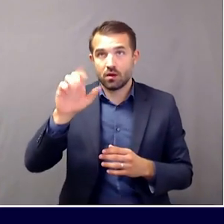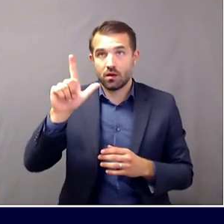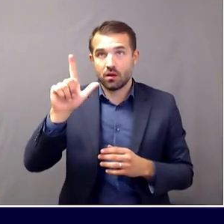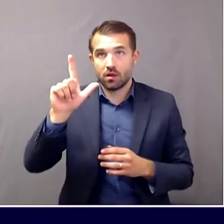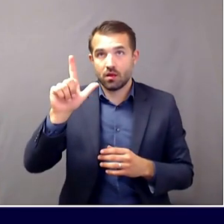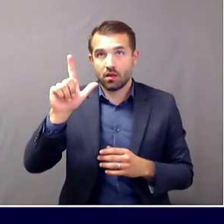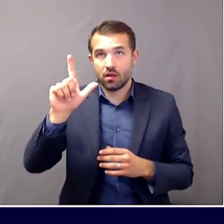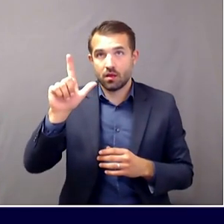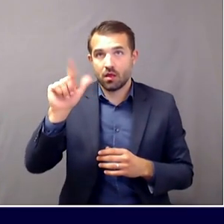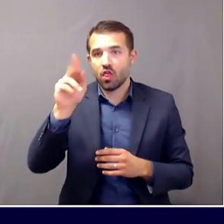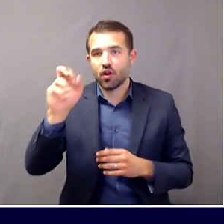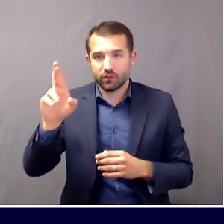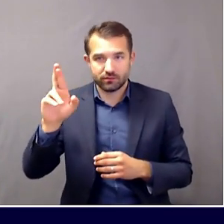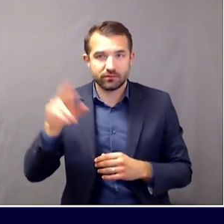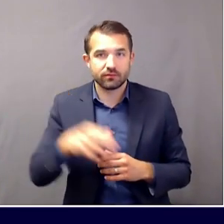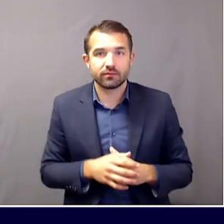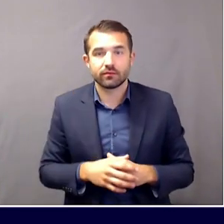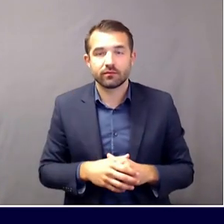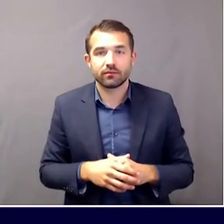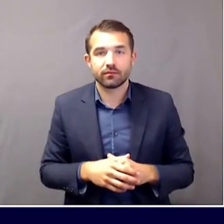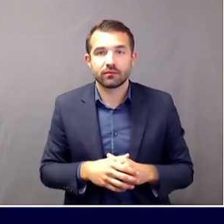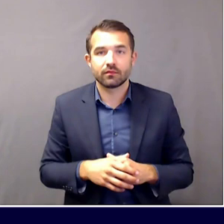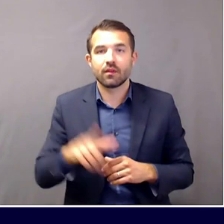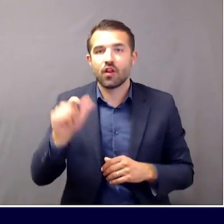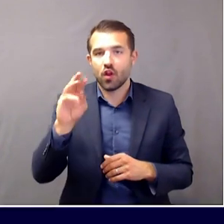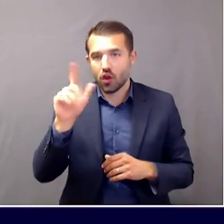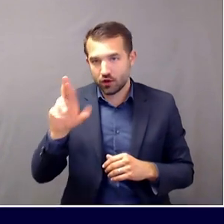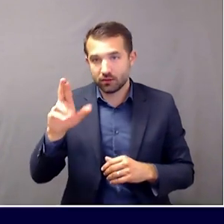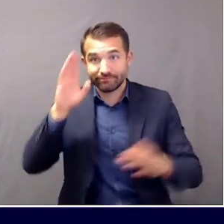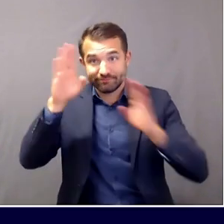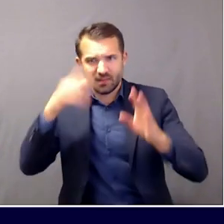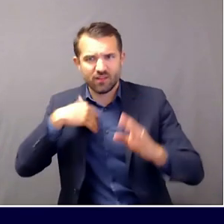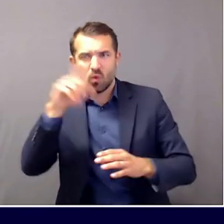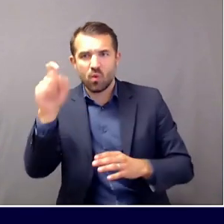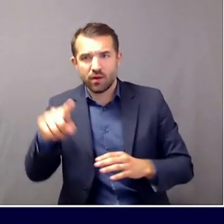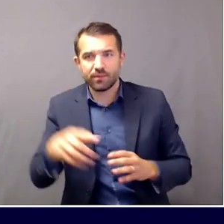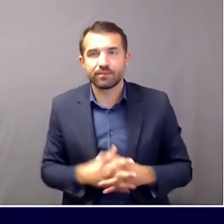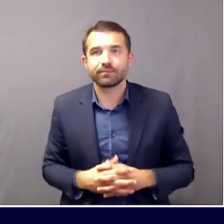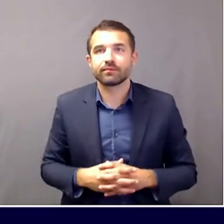Yes, hi, Dr. Shah. I have a question and then I'll have a follow-up.